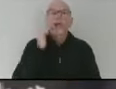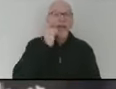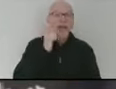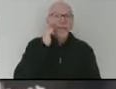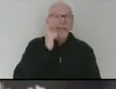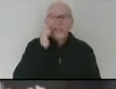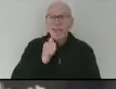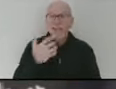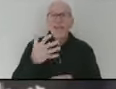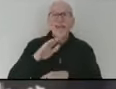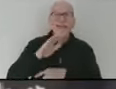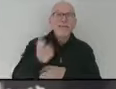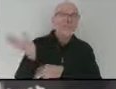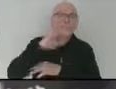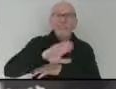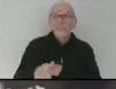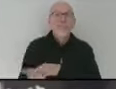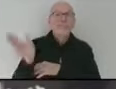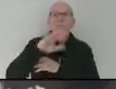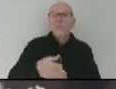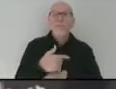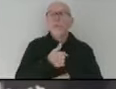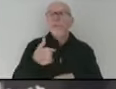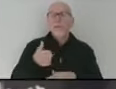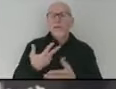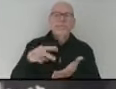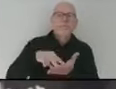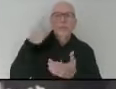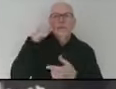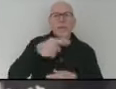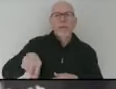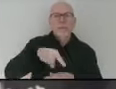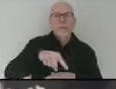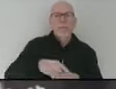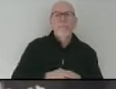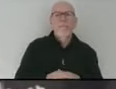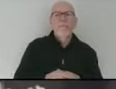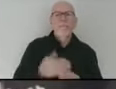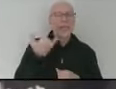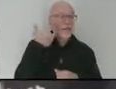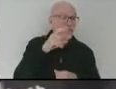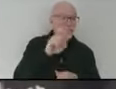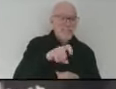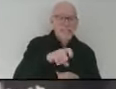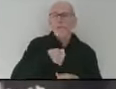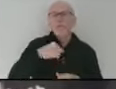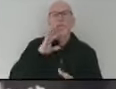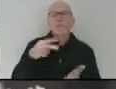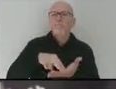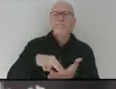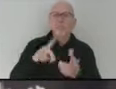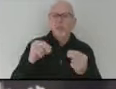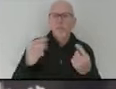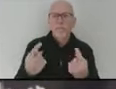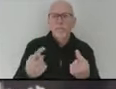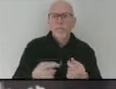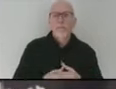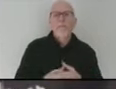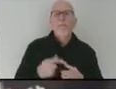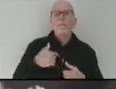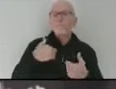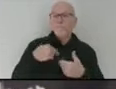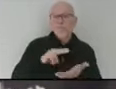out and night in and night out, we are rising to the occasion on their behalf. When there's a need, we're here to fill it. We have had nursing shortages